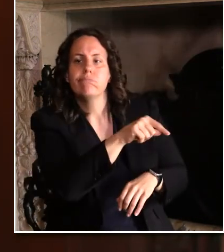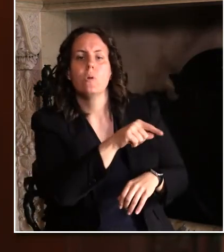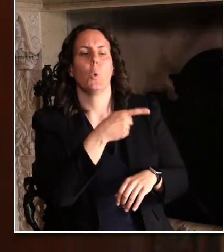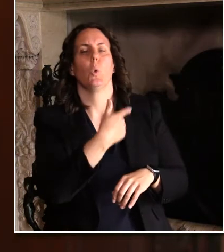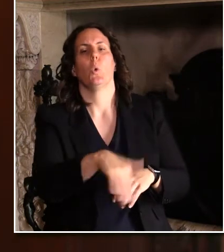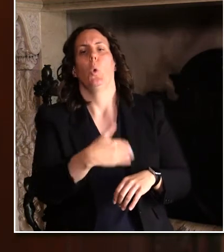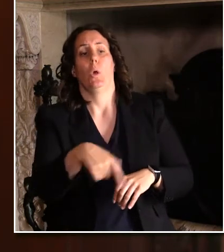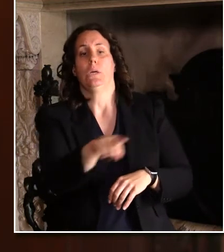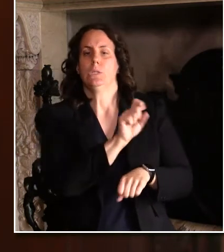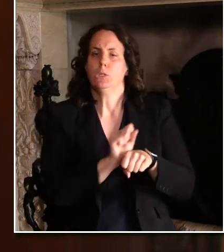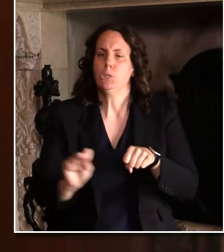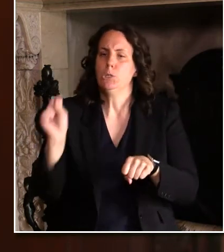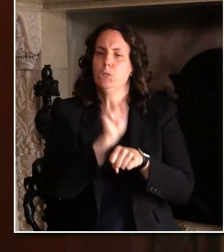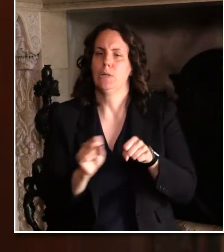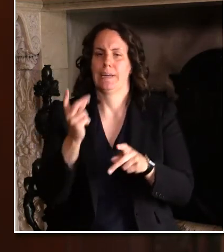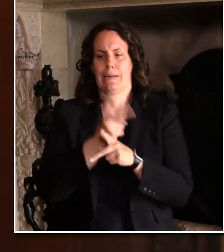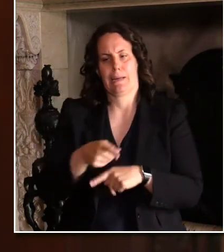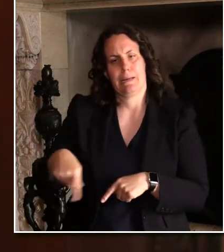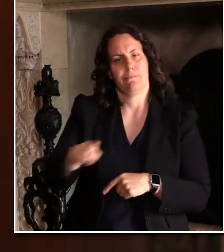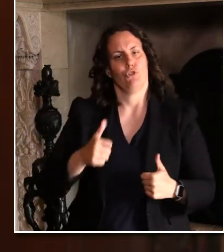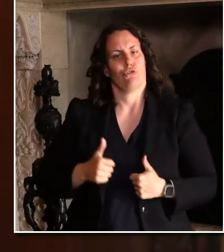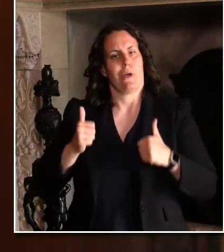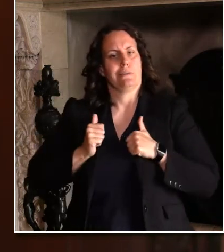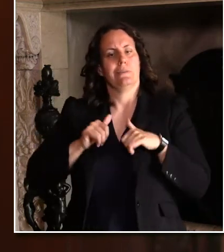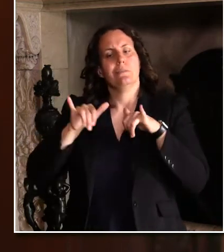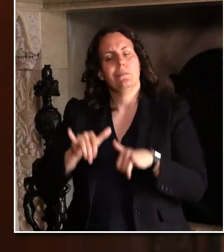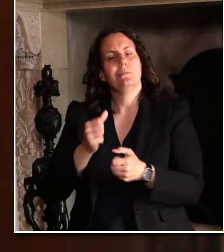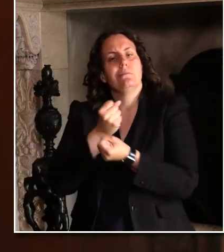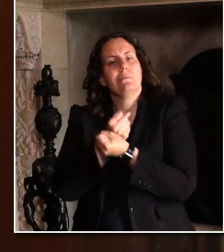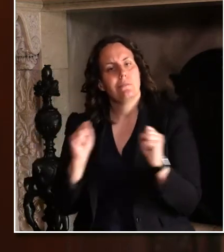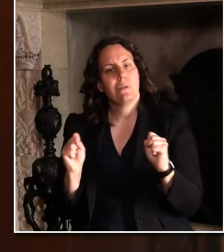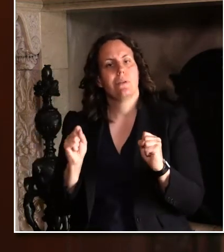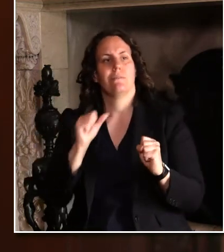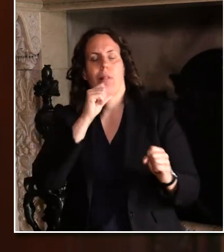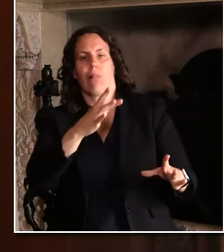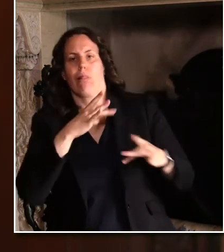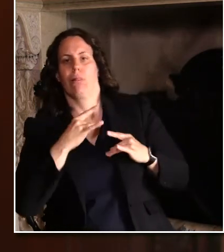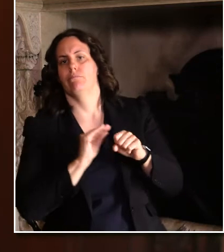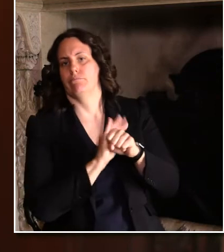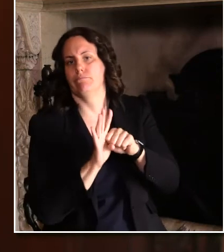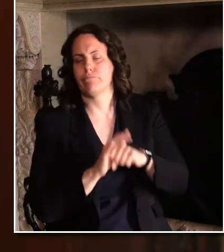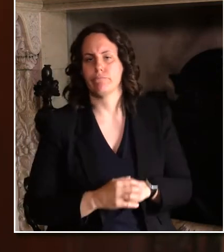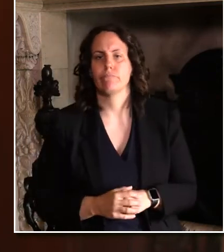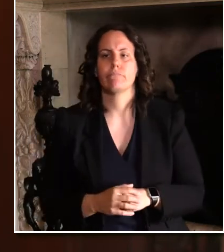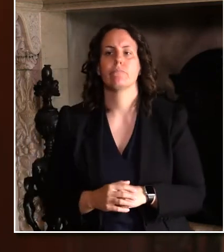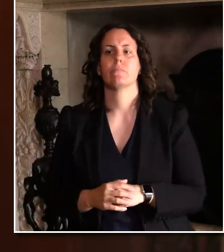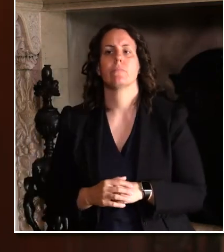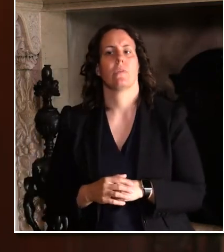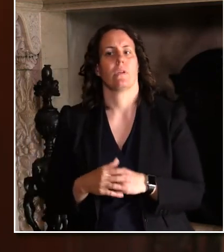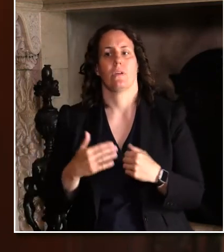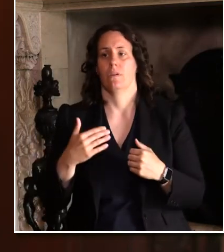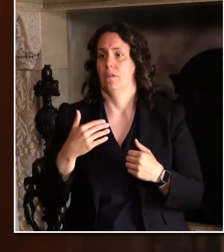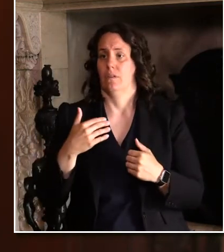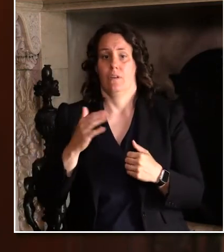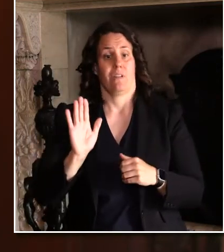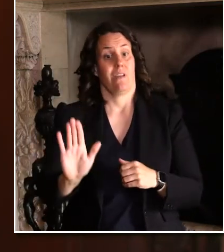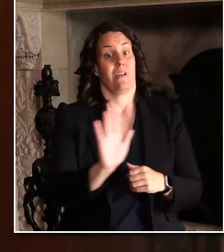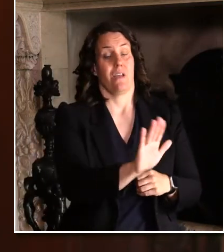stay healthy and safe in their own homes and communities. These providers are experiencing significant challenges